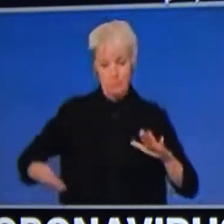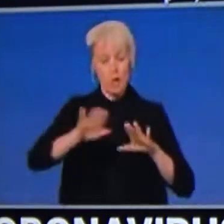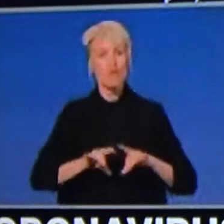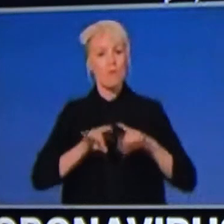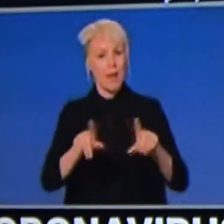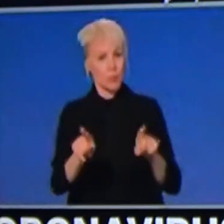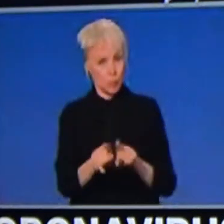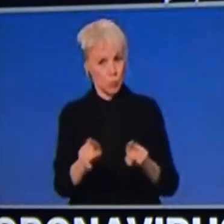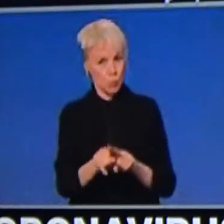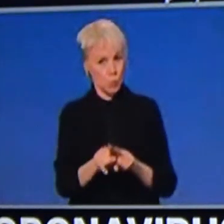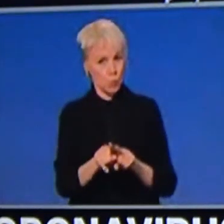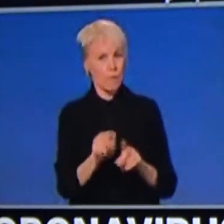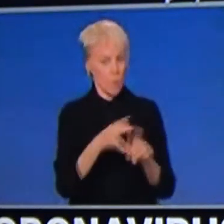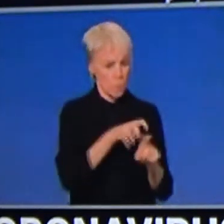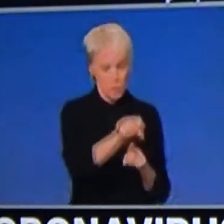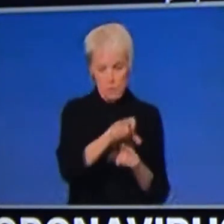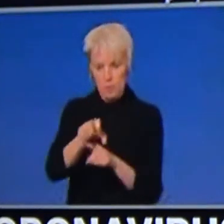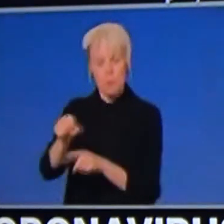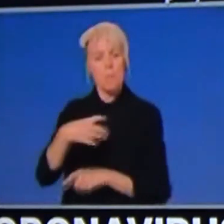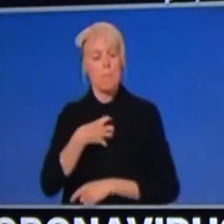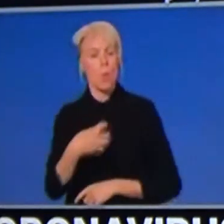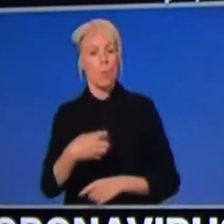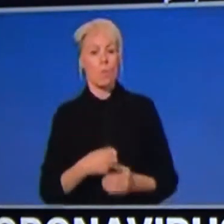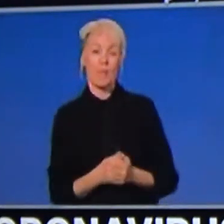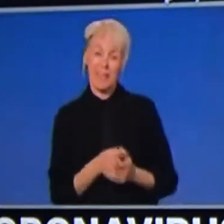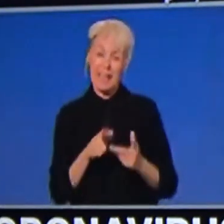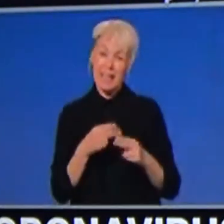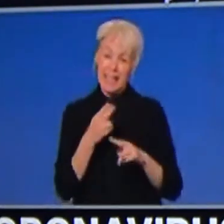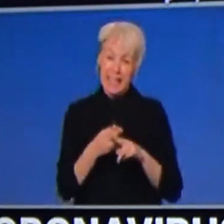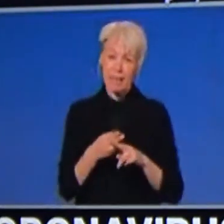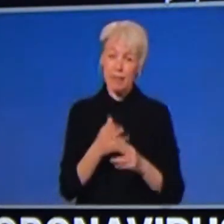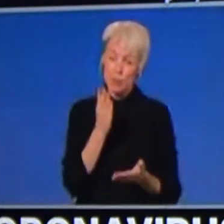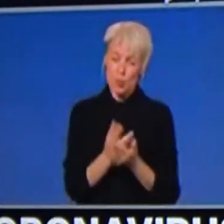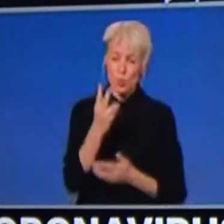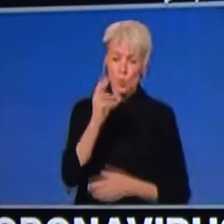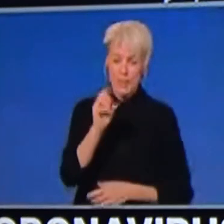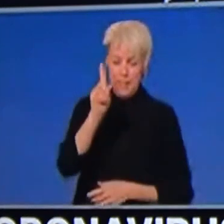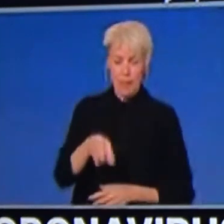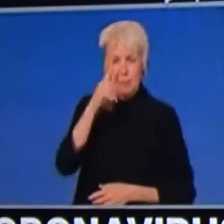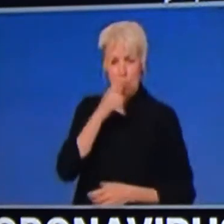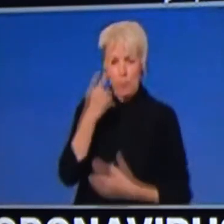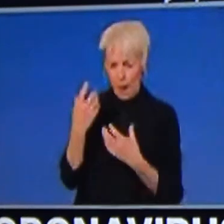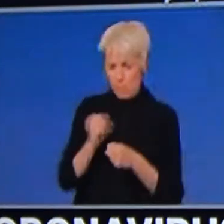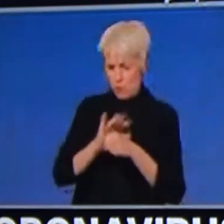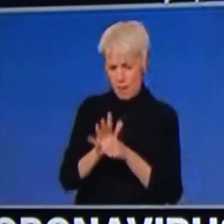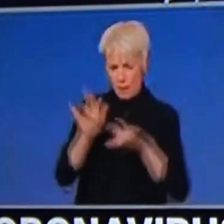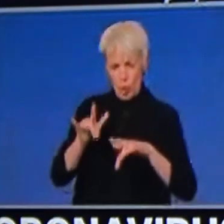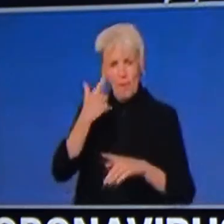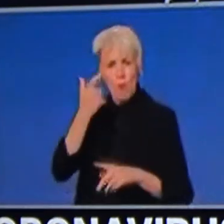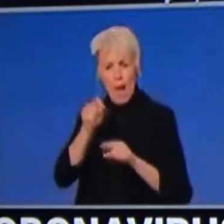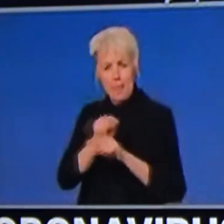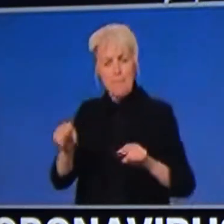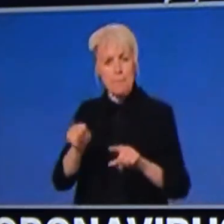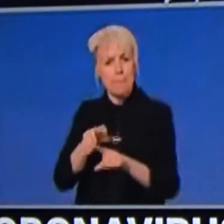every hospital. If we had that level of undetected cases, I think we would have found it by now. But we are definitely going to broaden